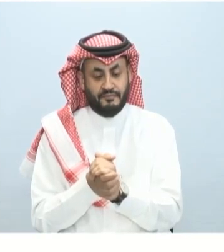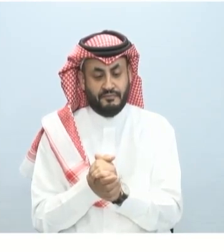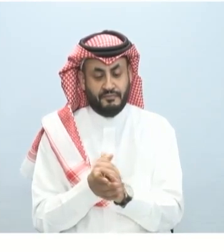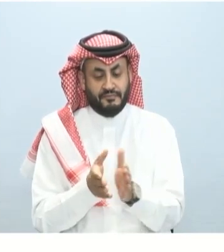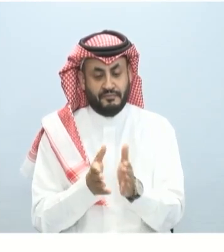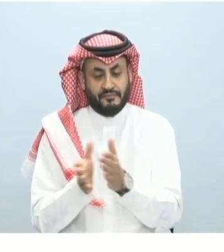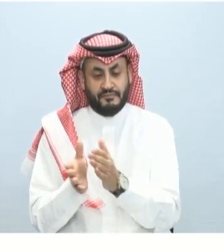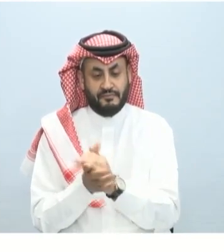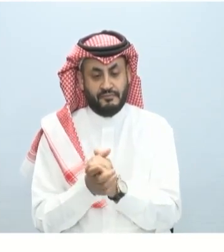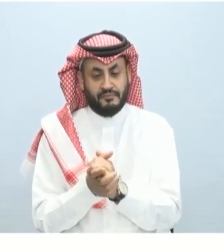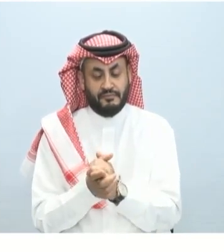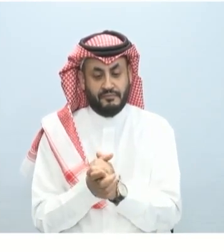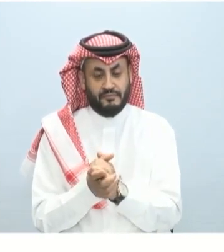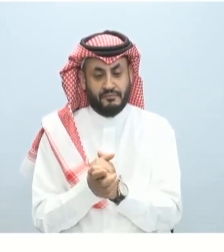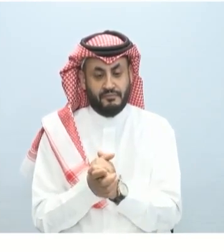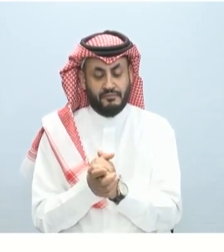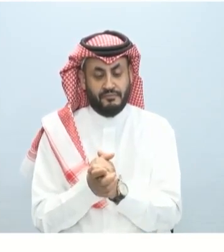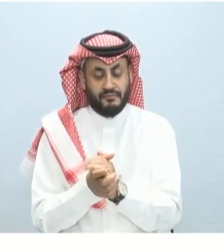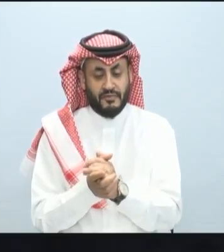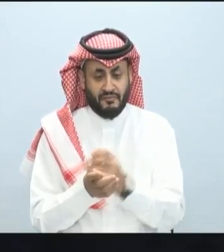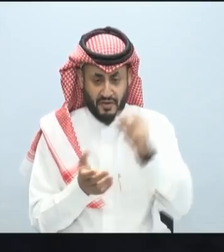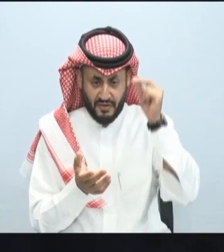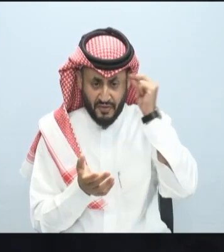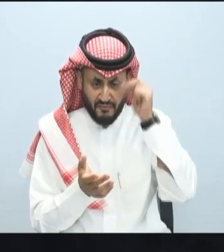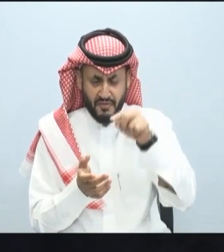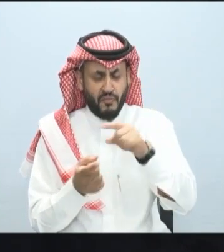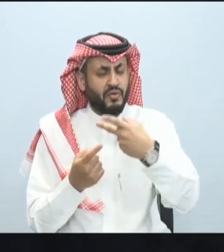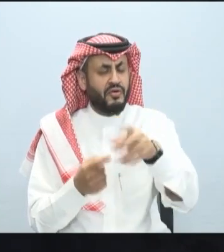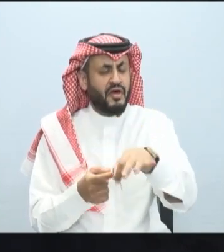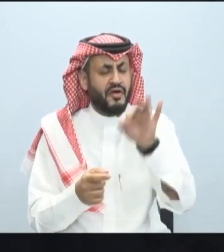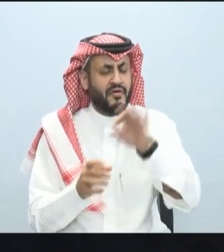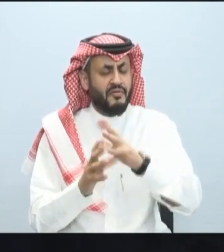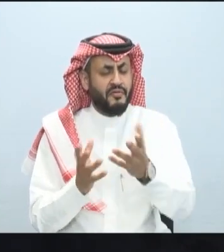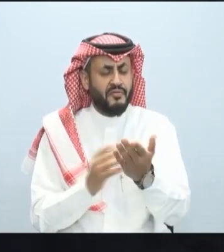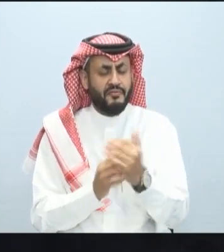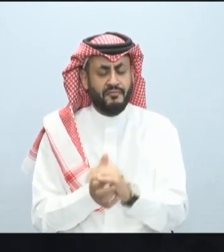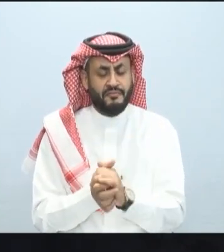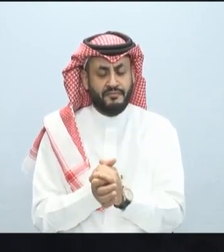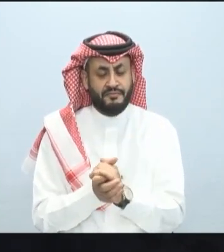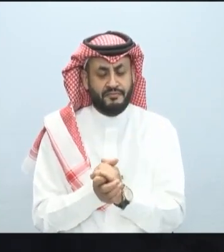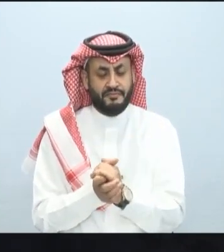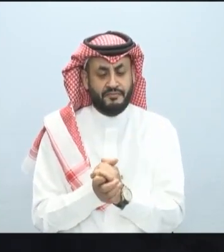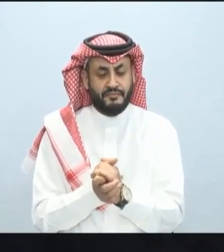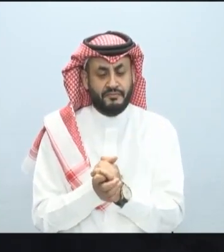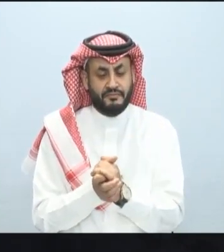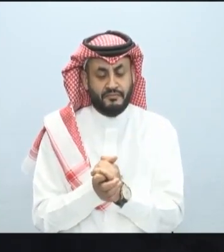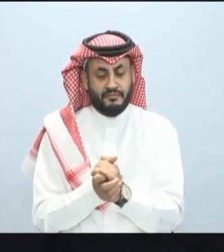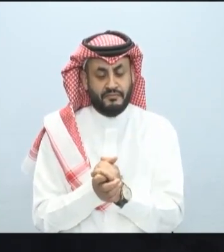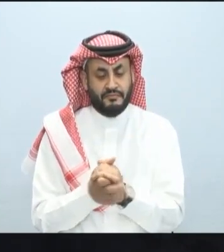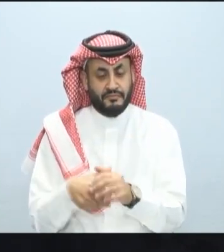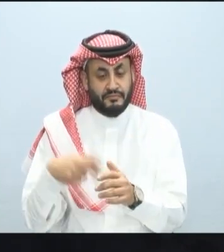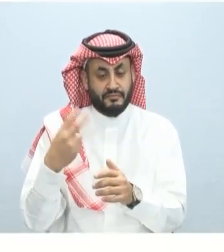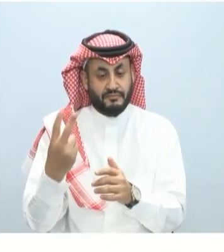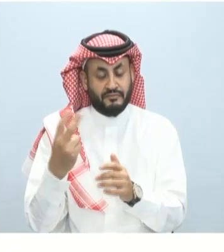Now, we decided which genre that we are going to talk about or what is the movie specifically. Number two,